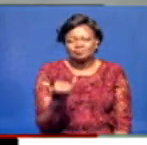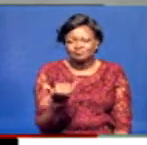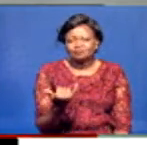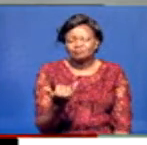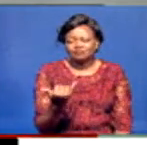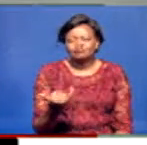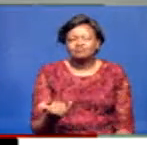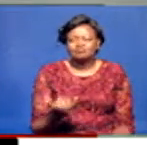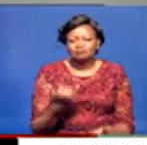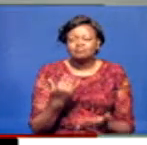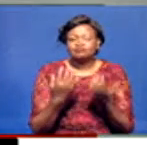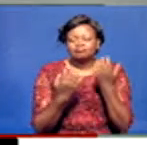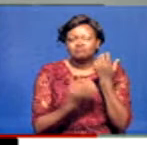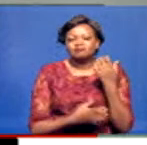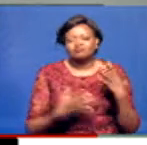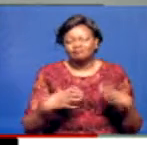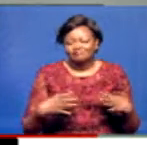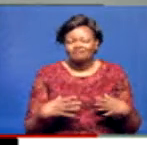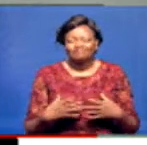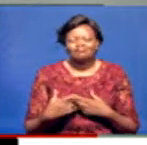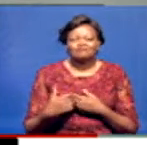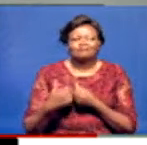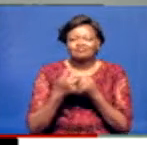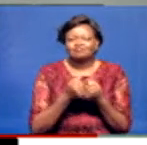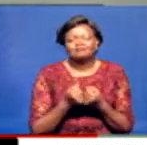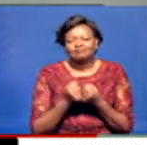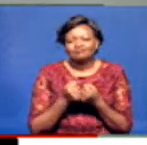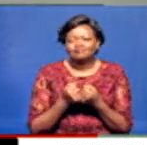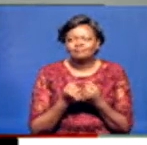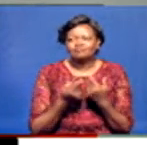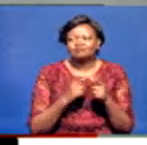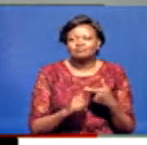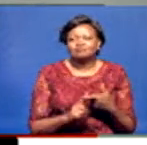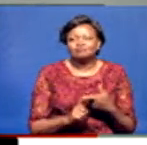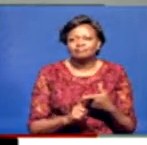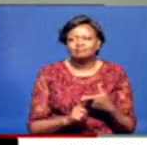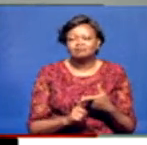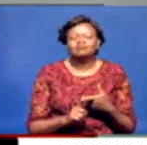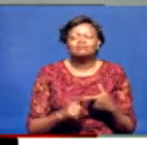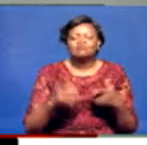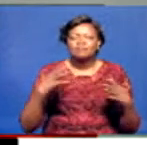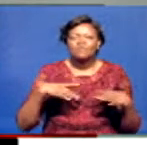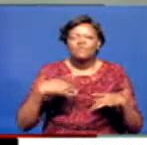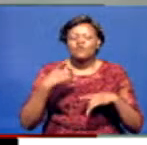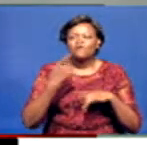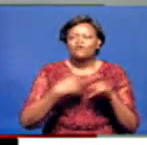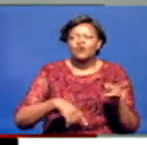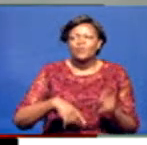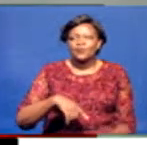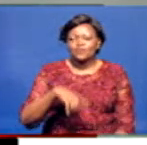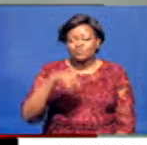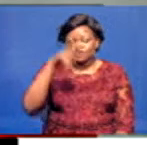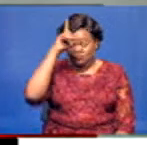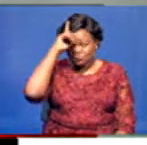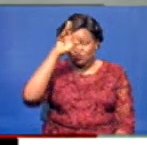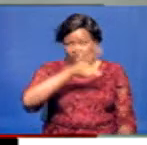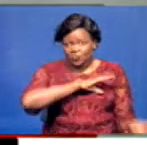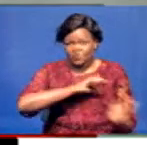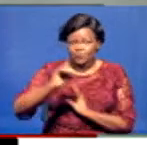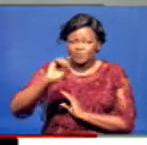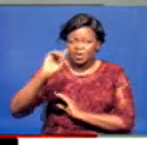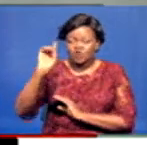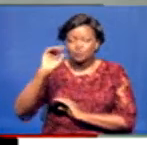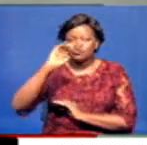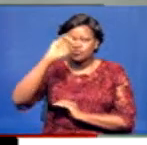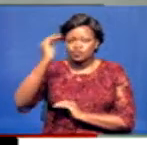Humanity says the situation is compounded by the growing rural-urban migration, where close to 50% of Kenyans